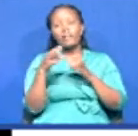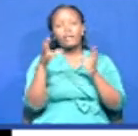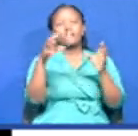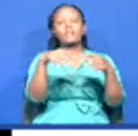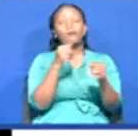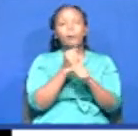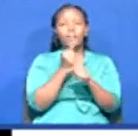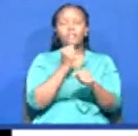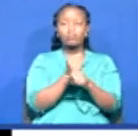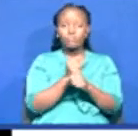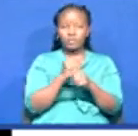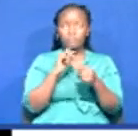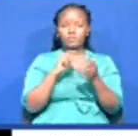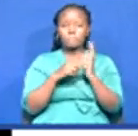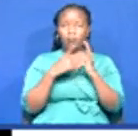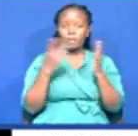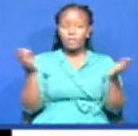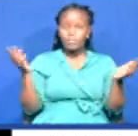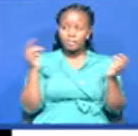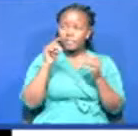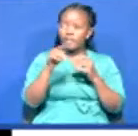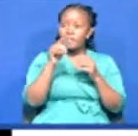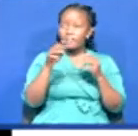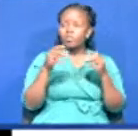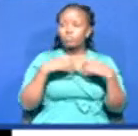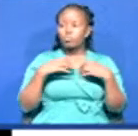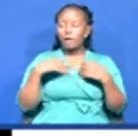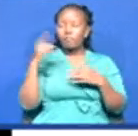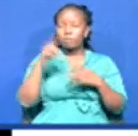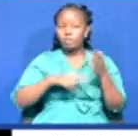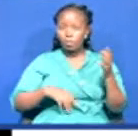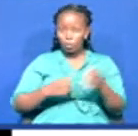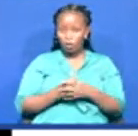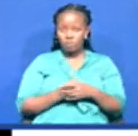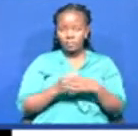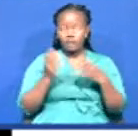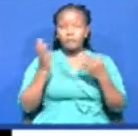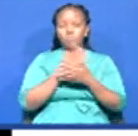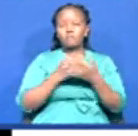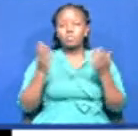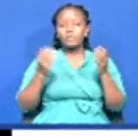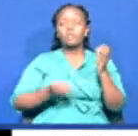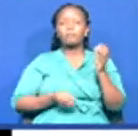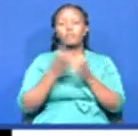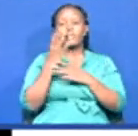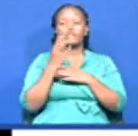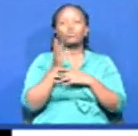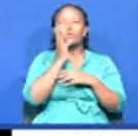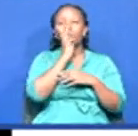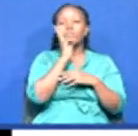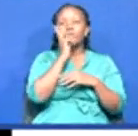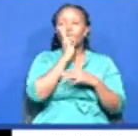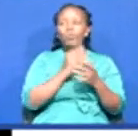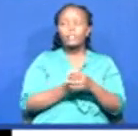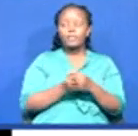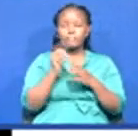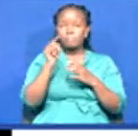So that will give you what's called a patent for the production of that particular water. So that patent,